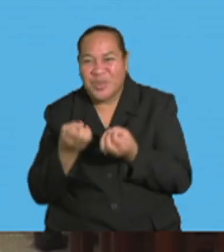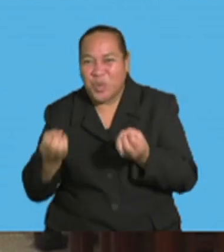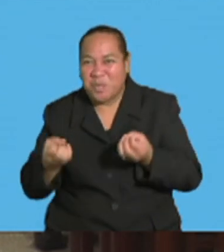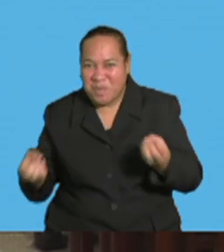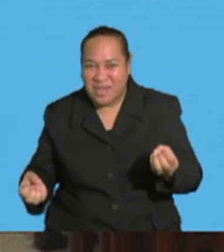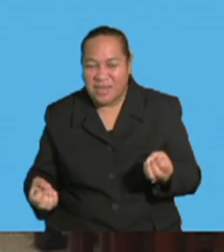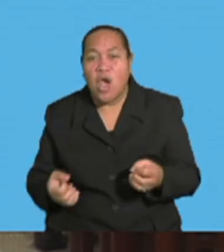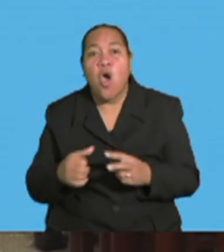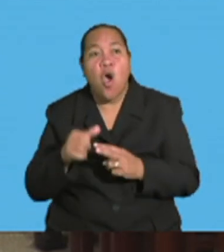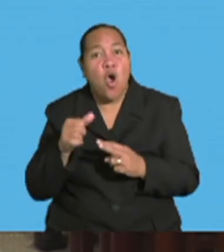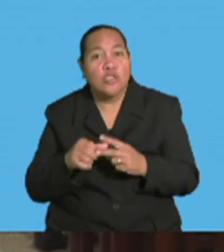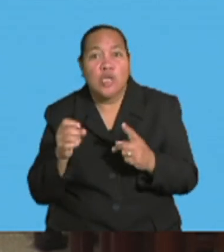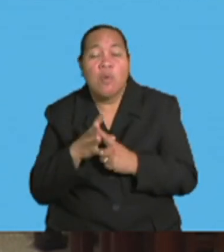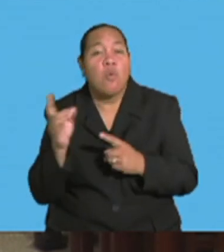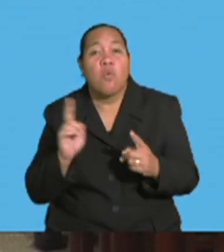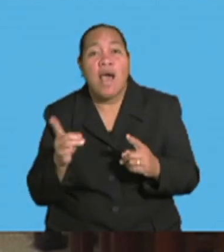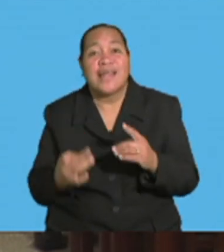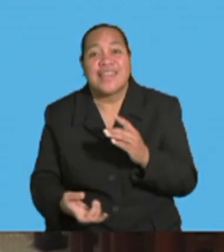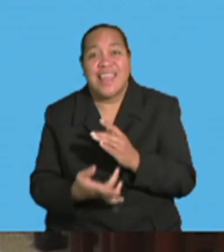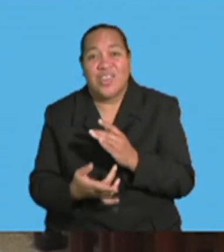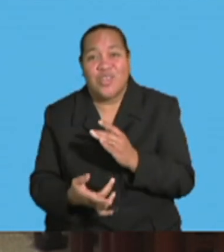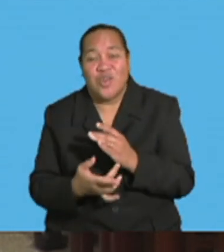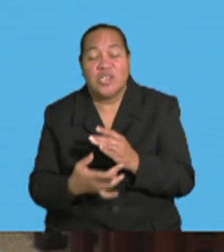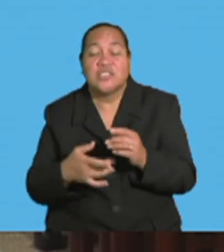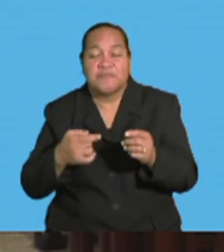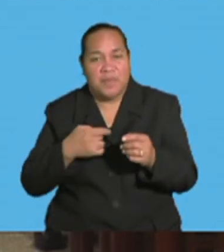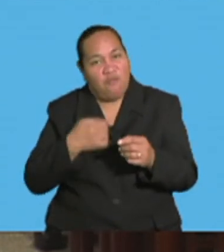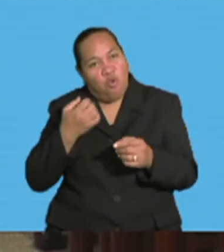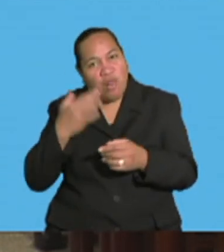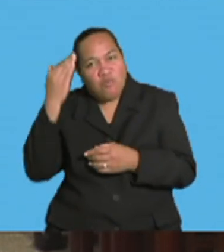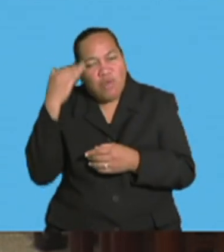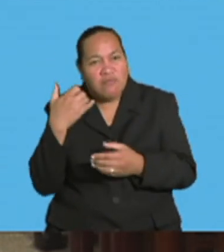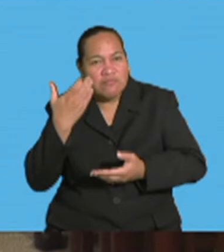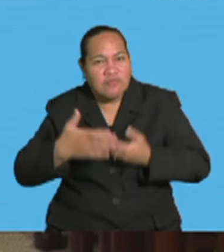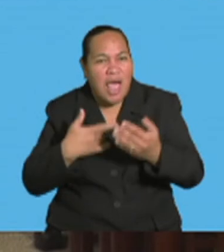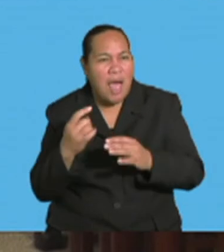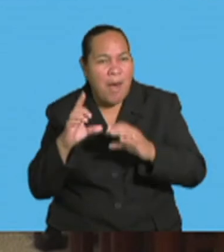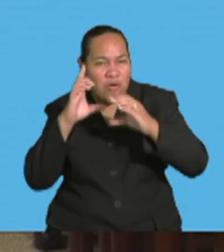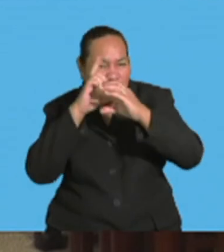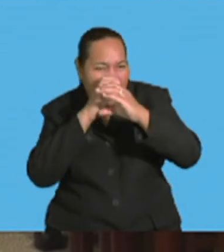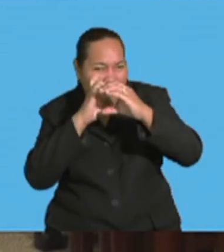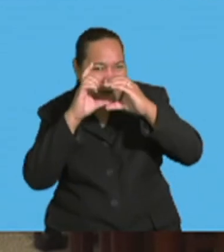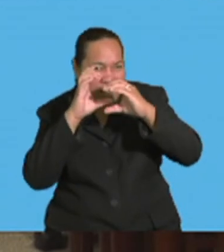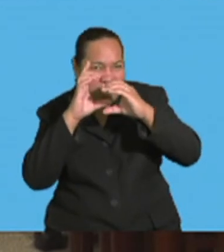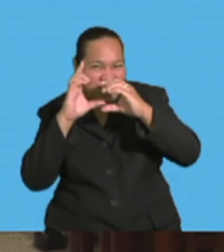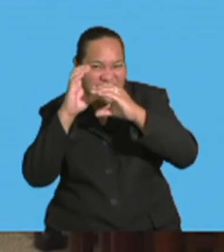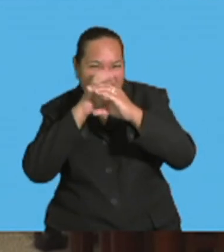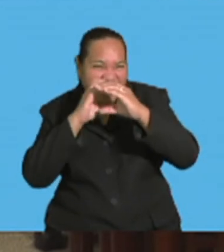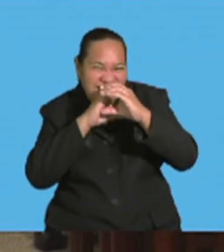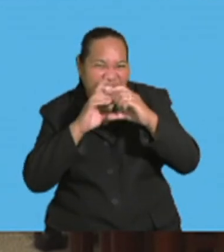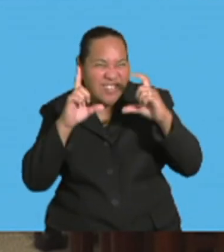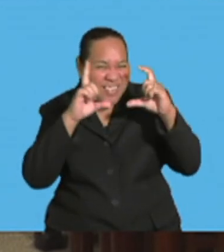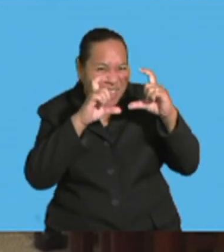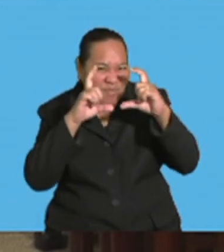this is technology as well. I have also briefed the House about cameras being installed and of course